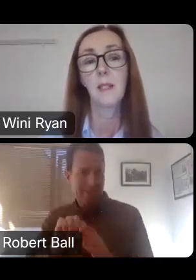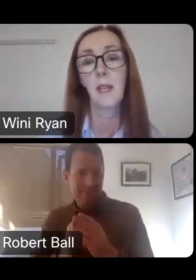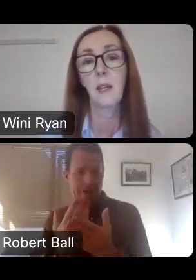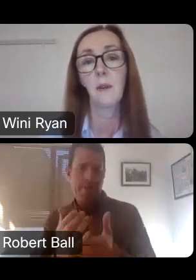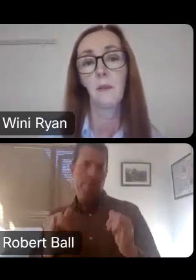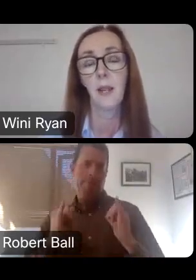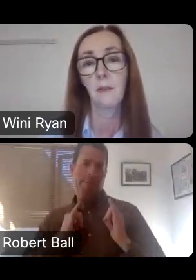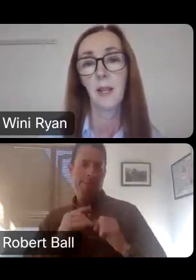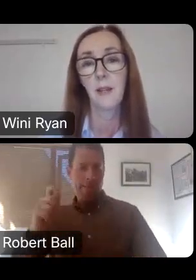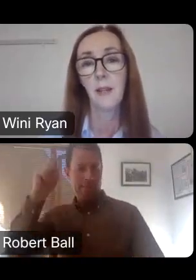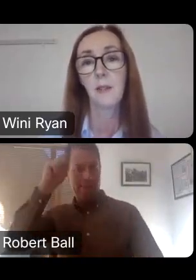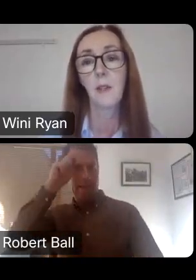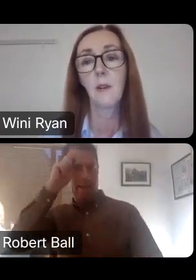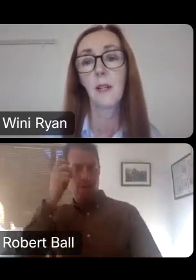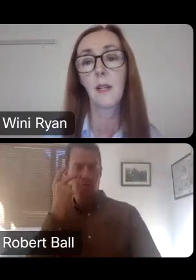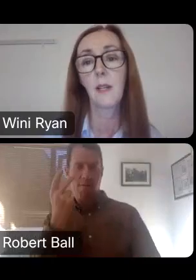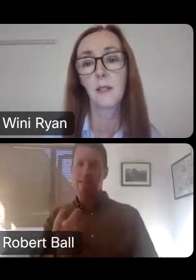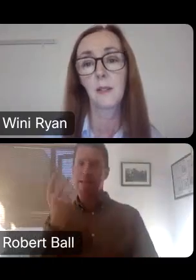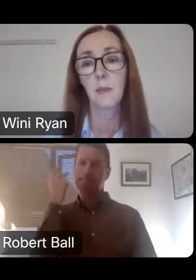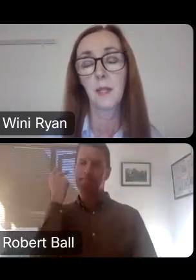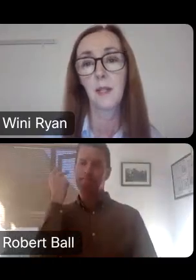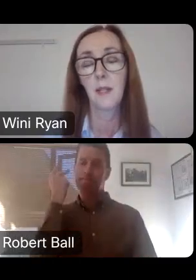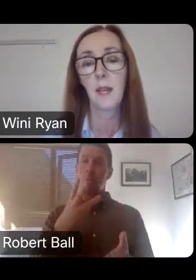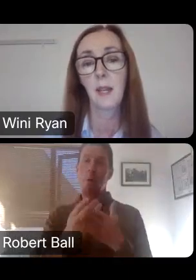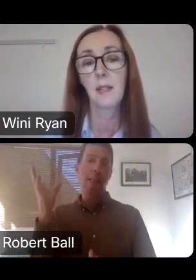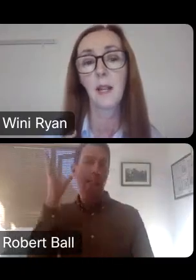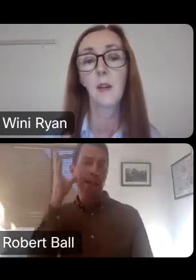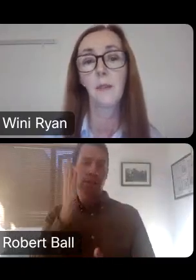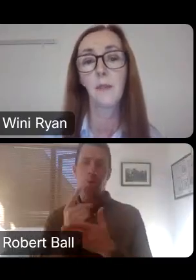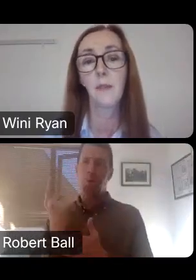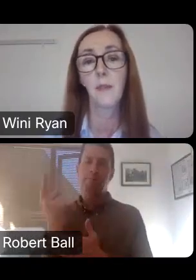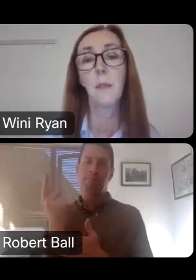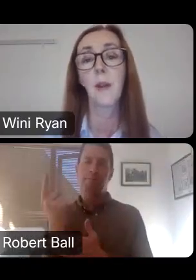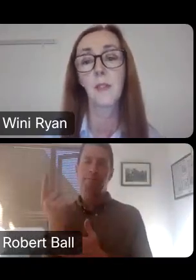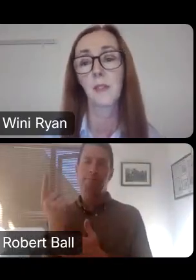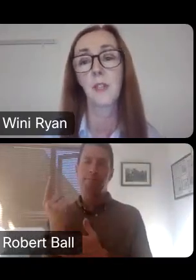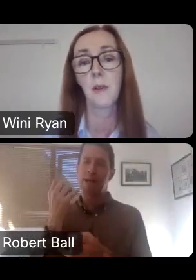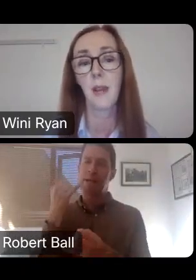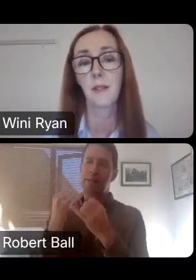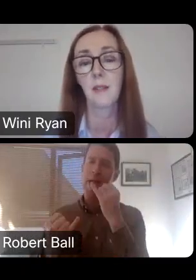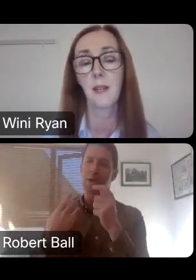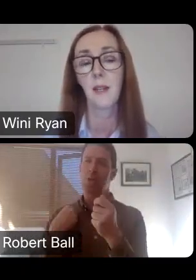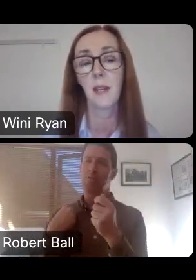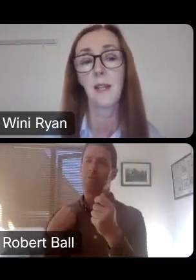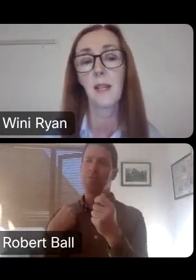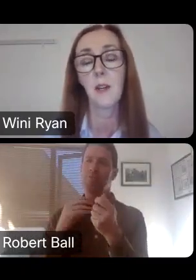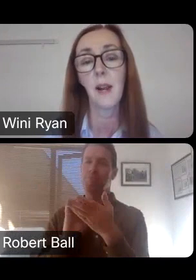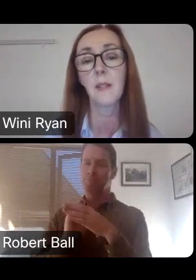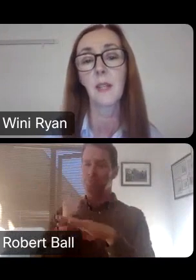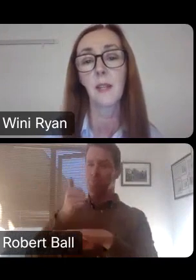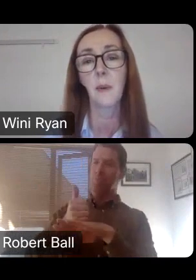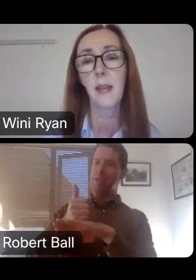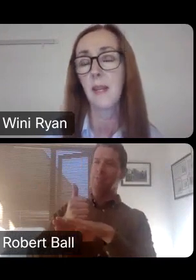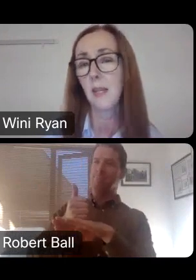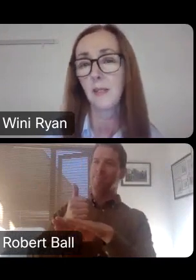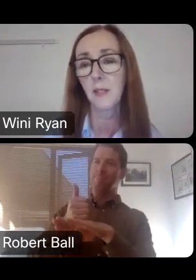to think reflectively. So you're listening to somebody, and it's like you're forming a hypothesis in your head, and you're asking